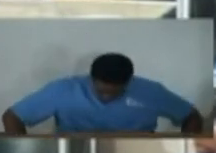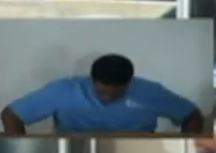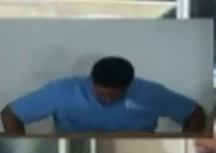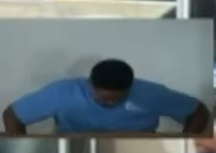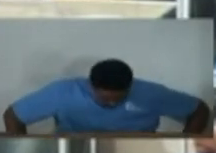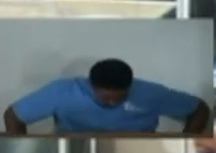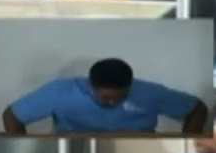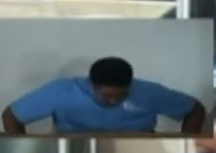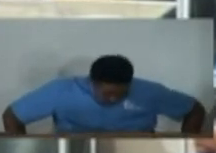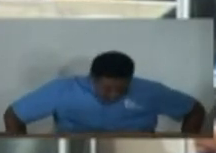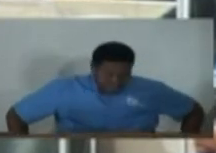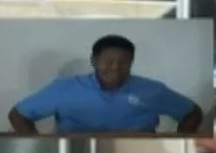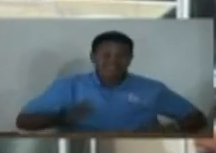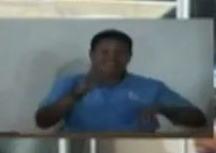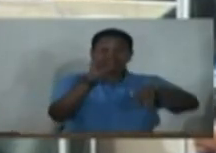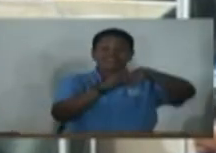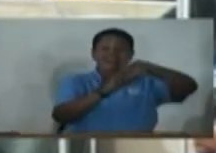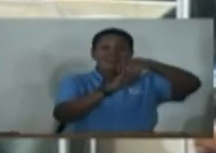And we'll begin